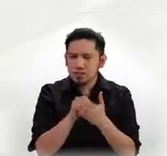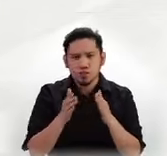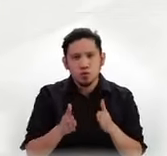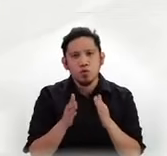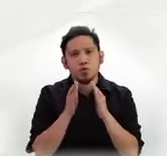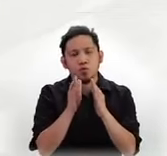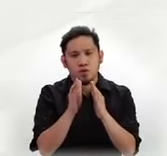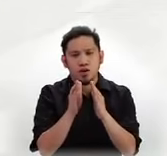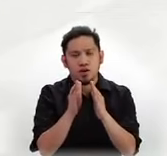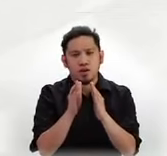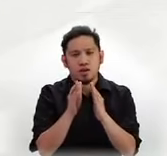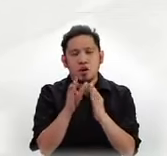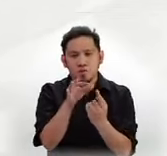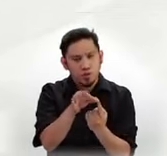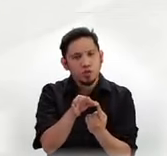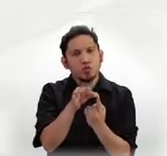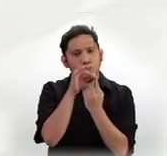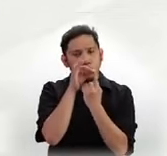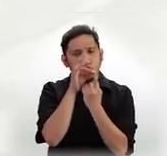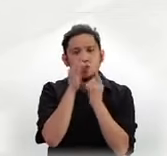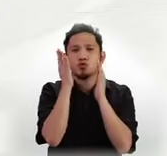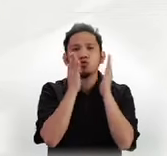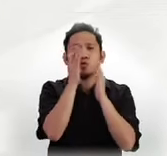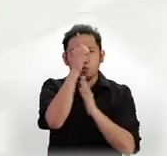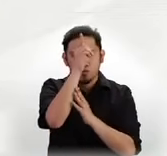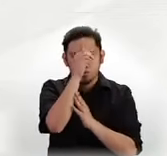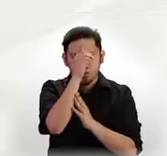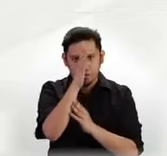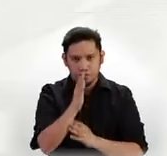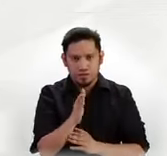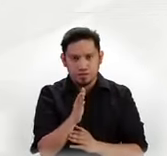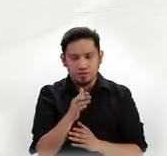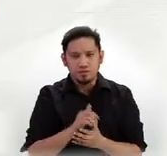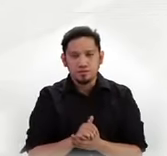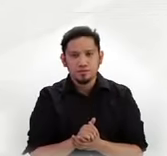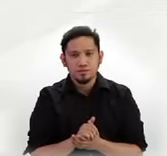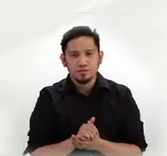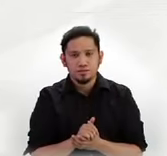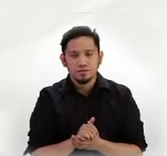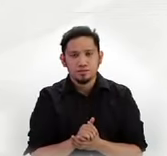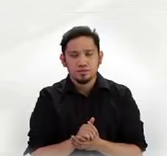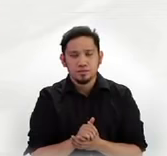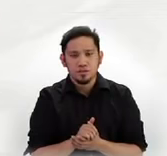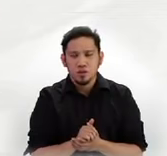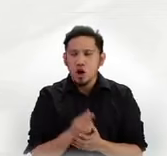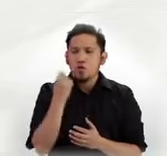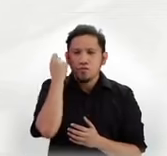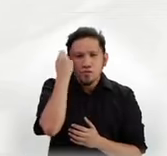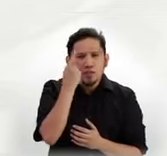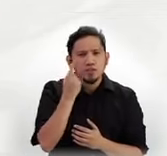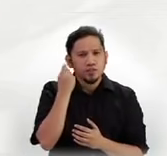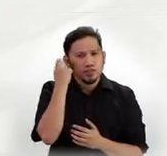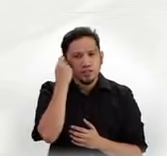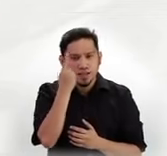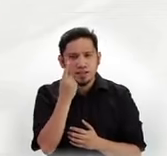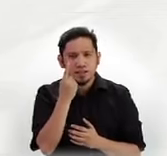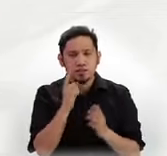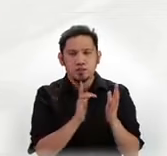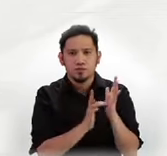this is the way of the chosen servant of God. So, as a prefiguration